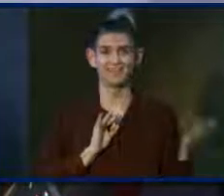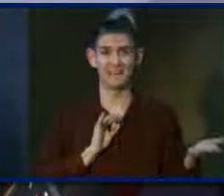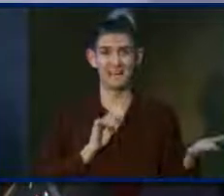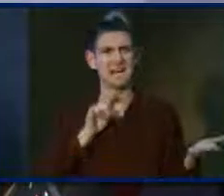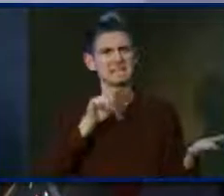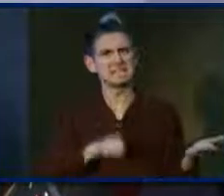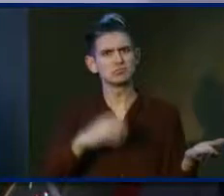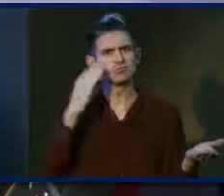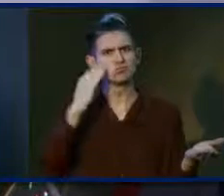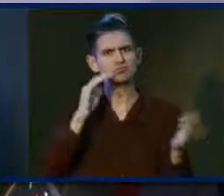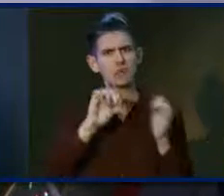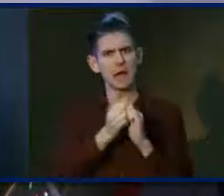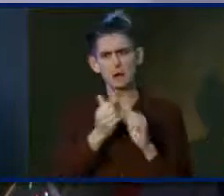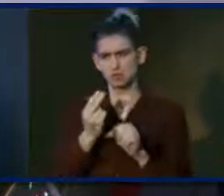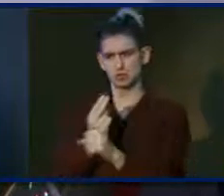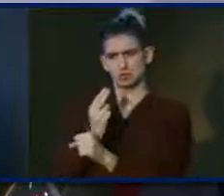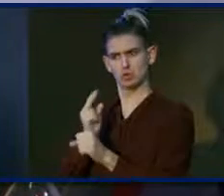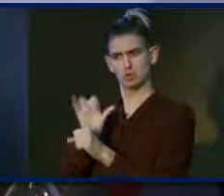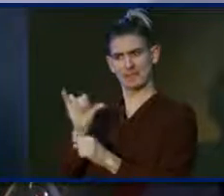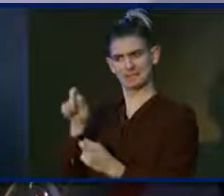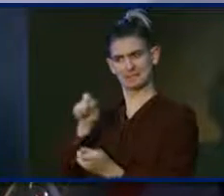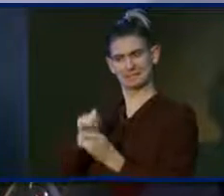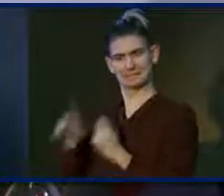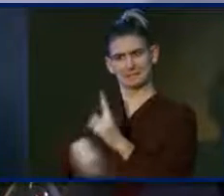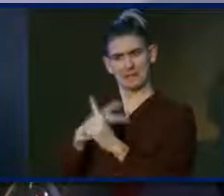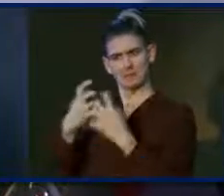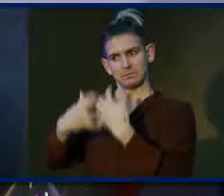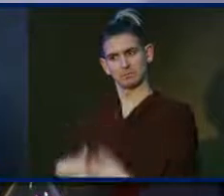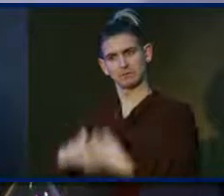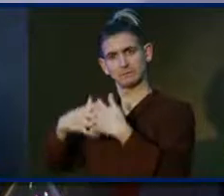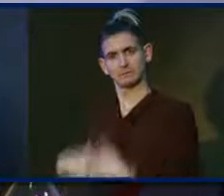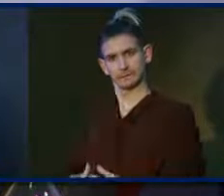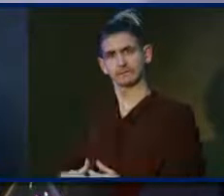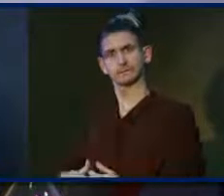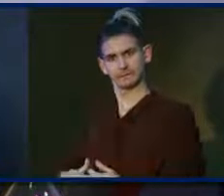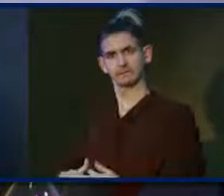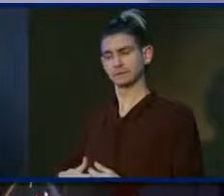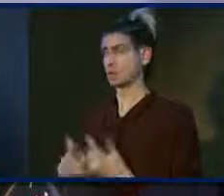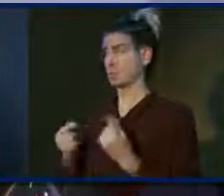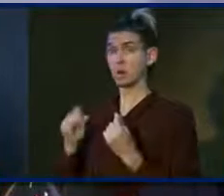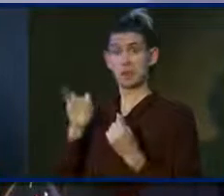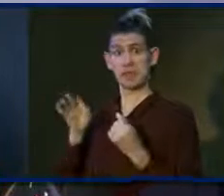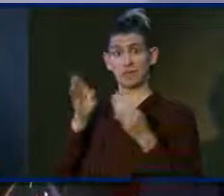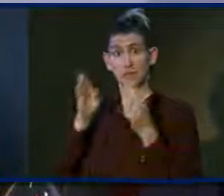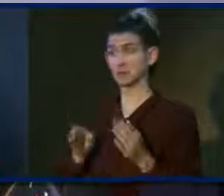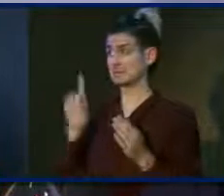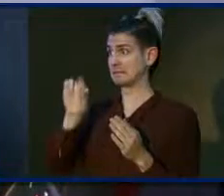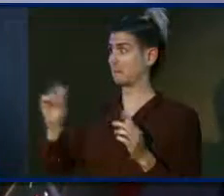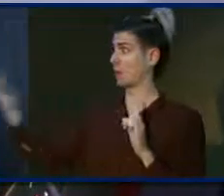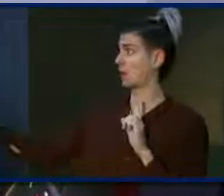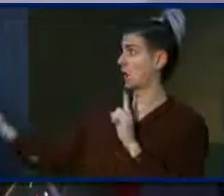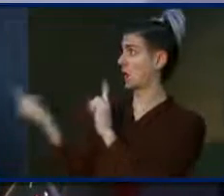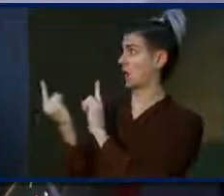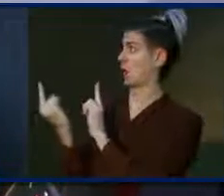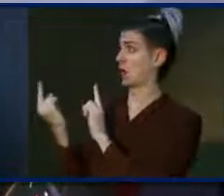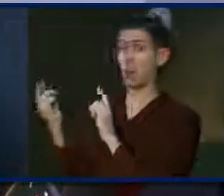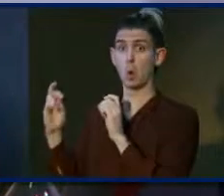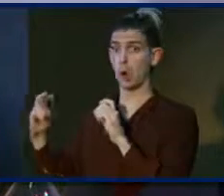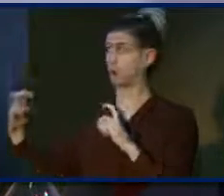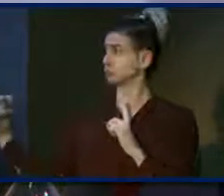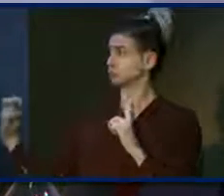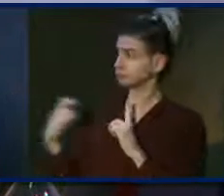those machines and what to do if there's a malfunction.